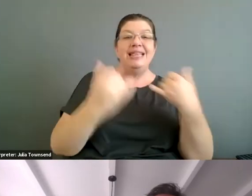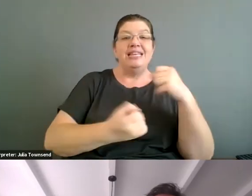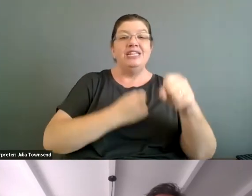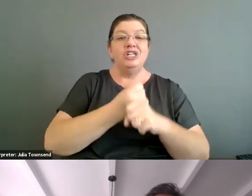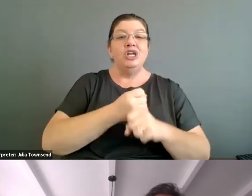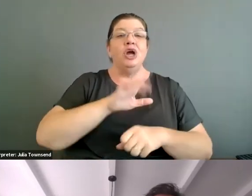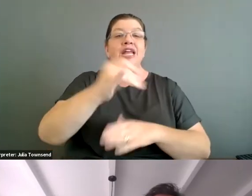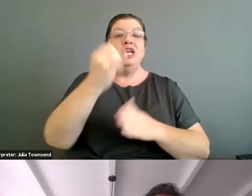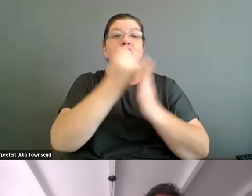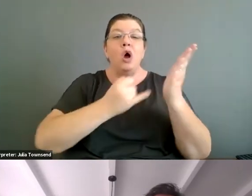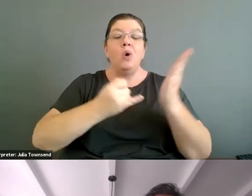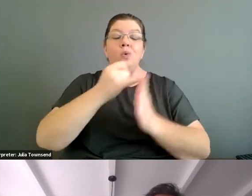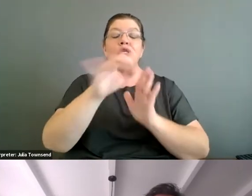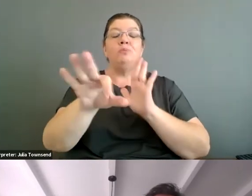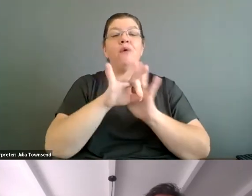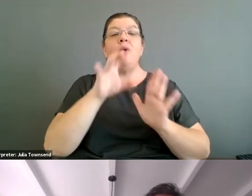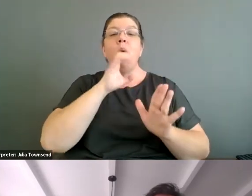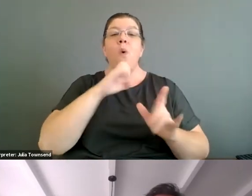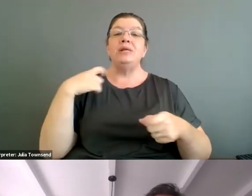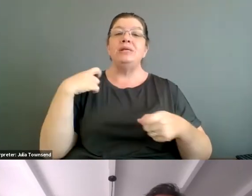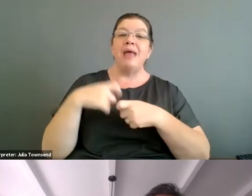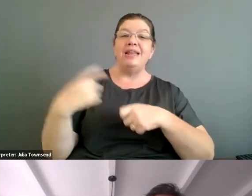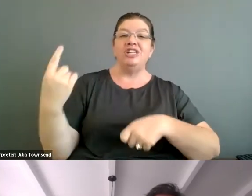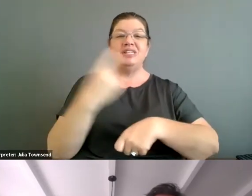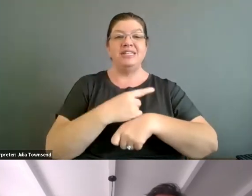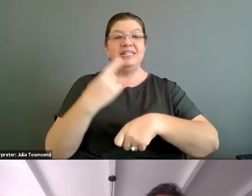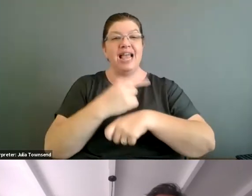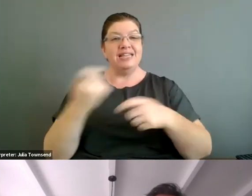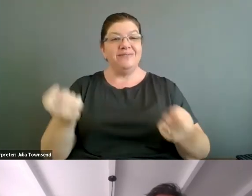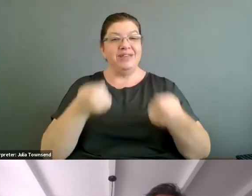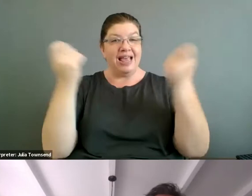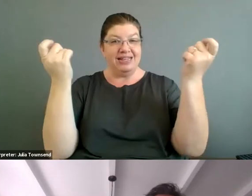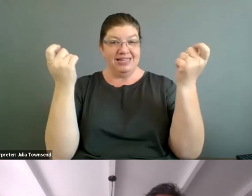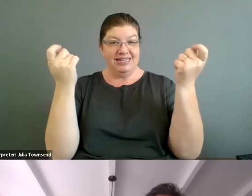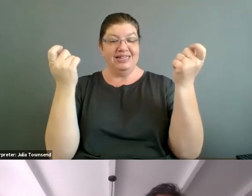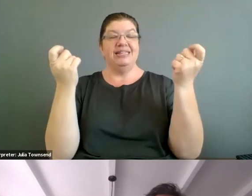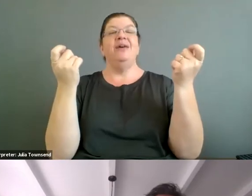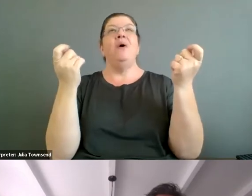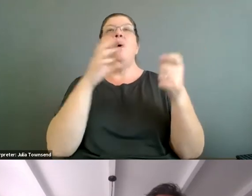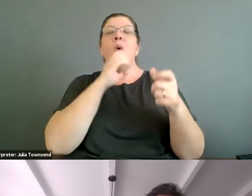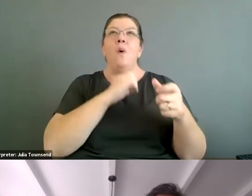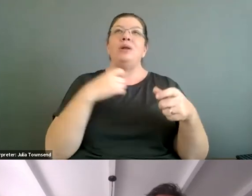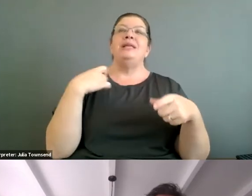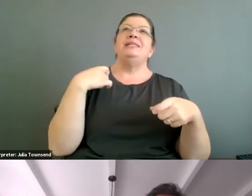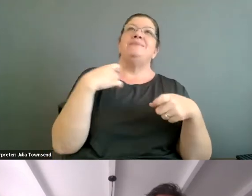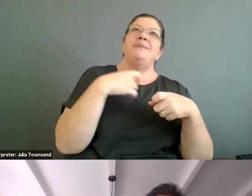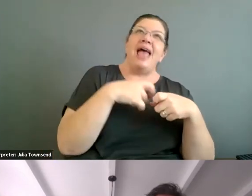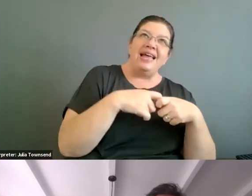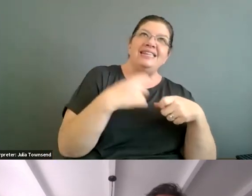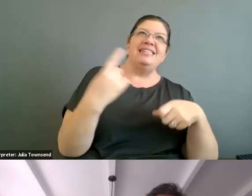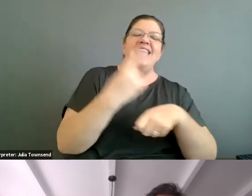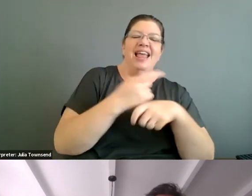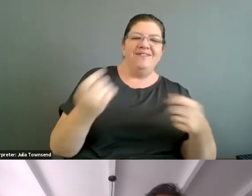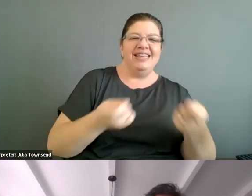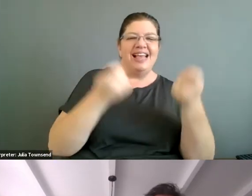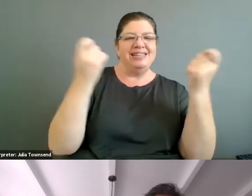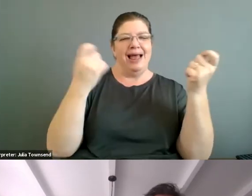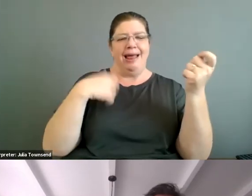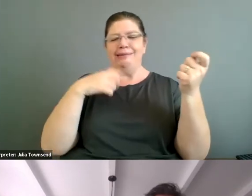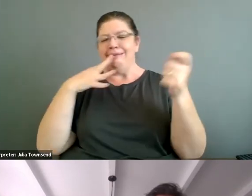Spanish Days Fiesta, I went to Spanish, Old Spanish Days Fiesta